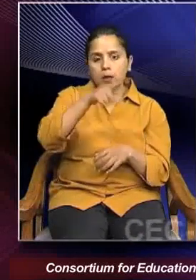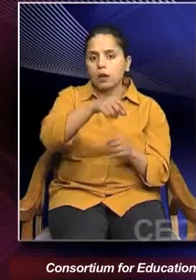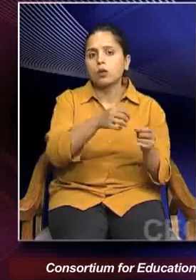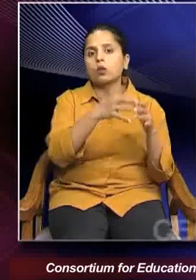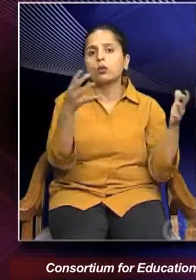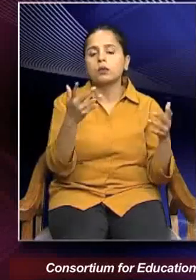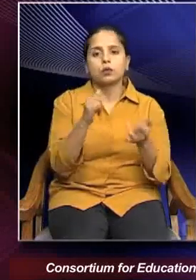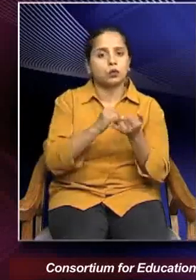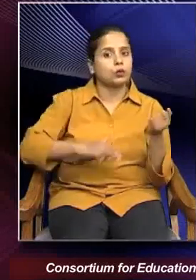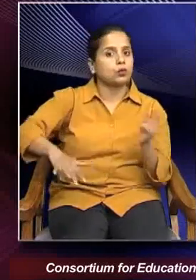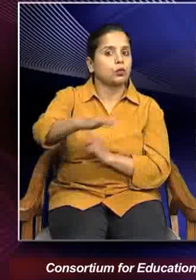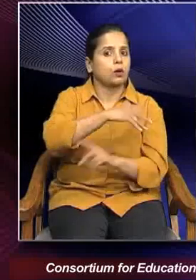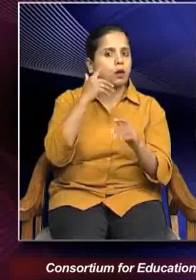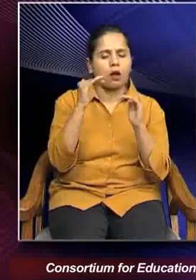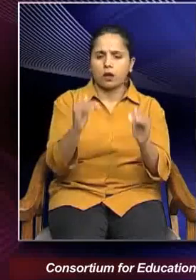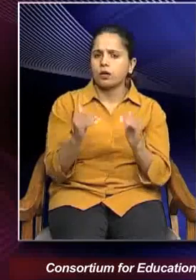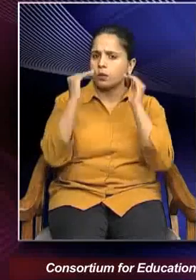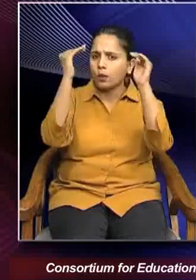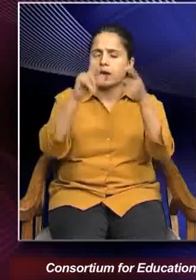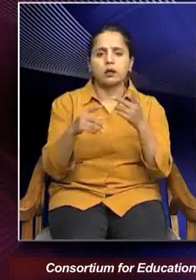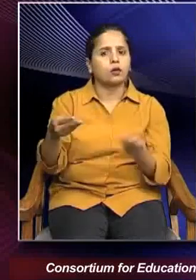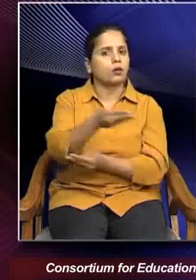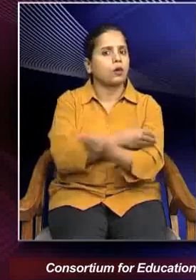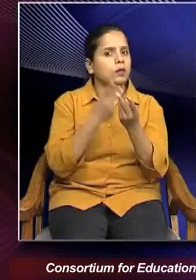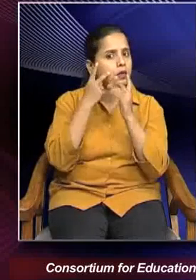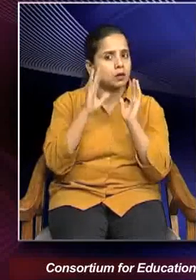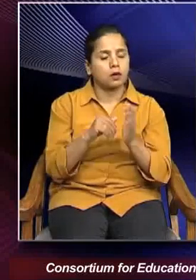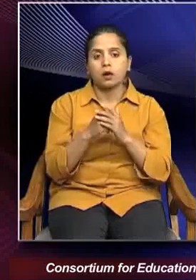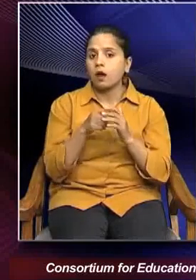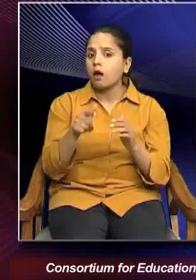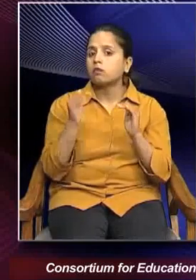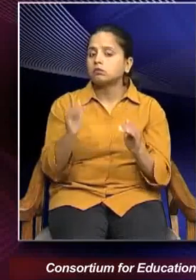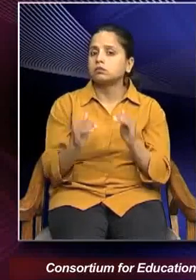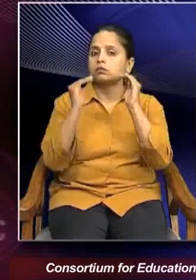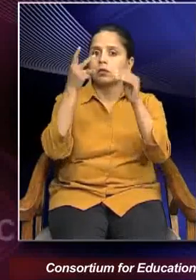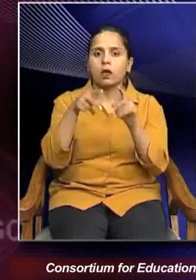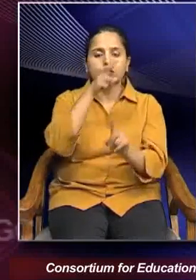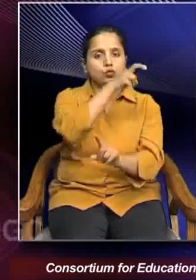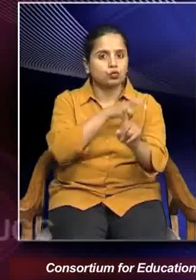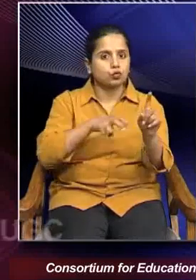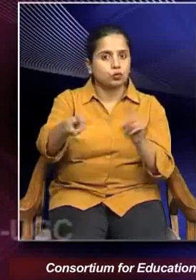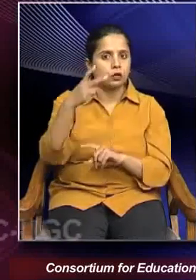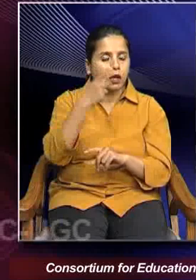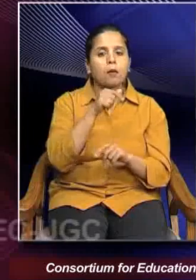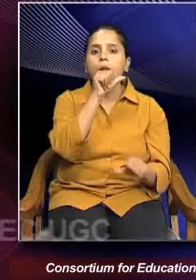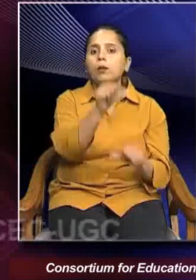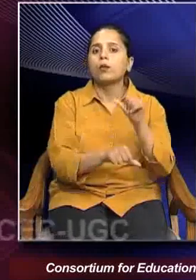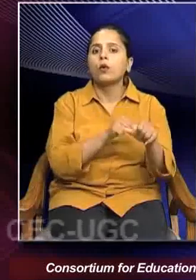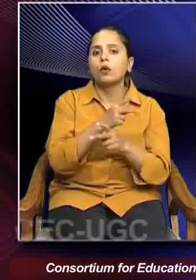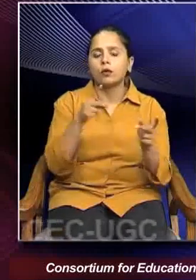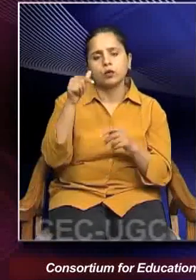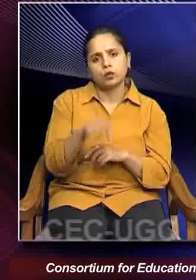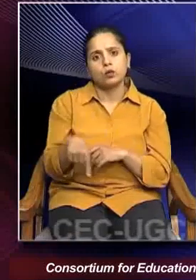So societies which are advanced in their economic status, they have been advanced because they have transitioned through demographic processes, and today